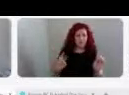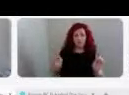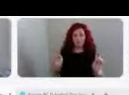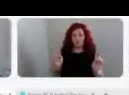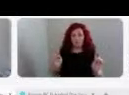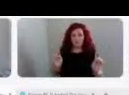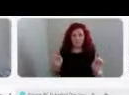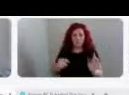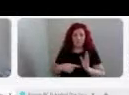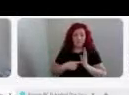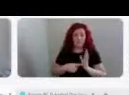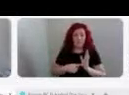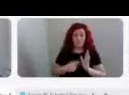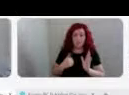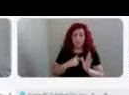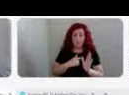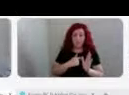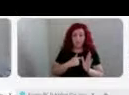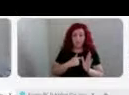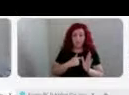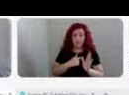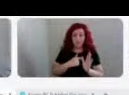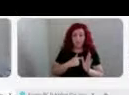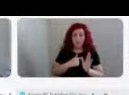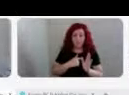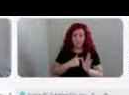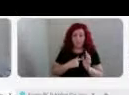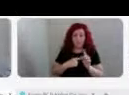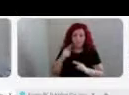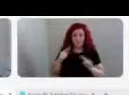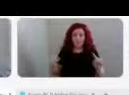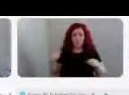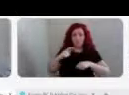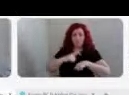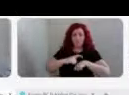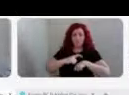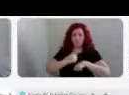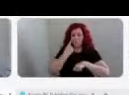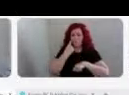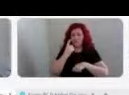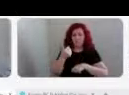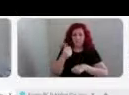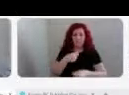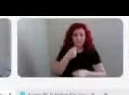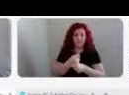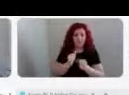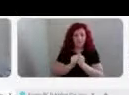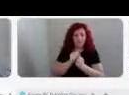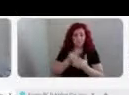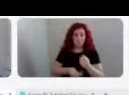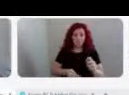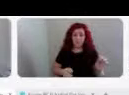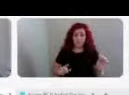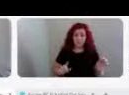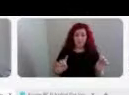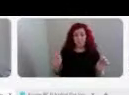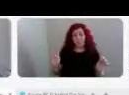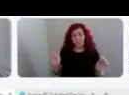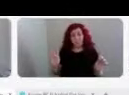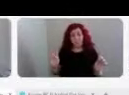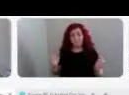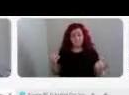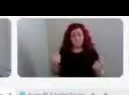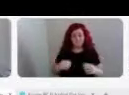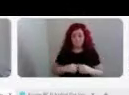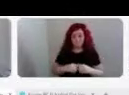and represented us at various times over the last 10 years with both democrats and republicans i